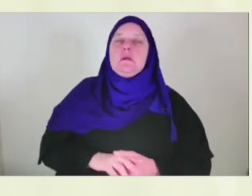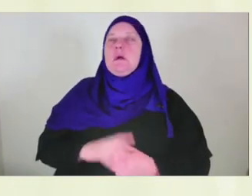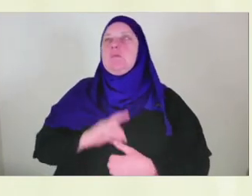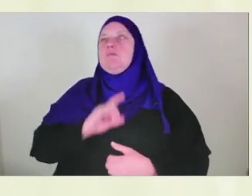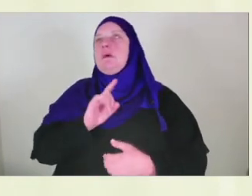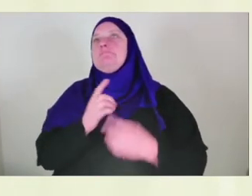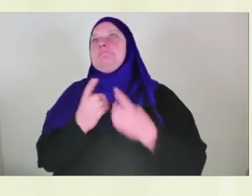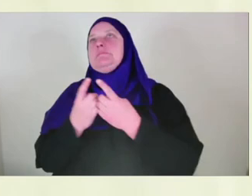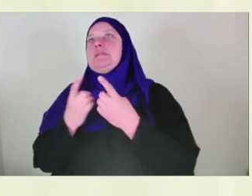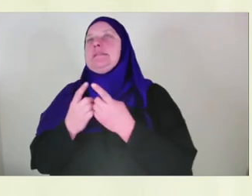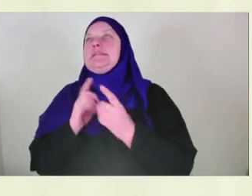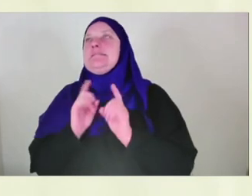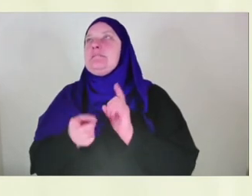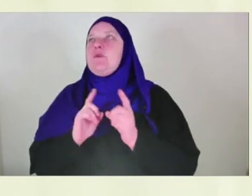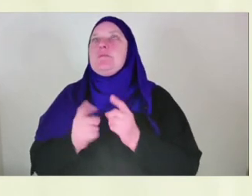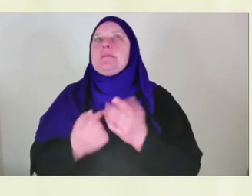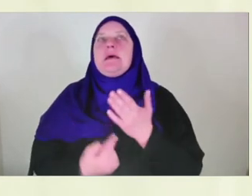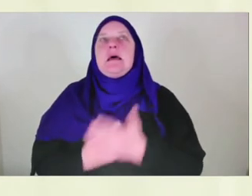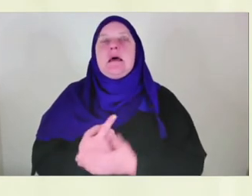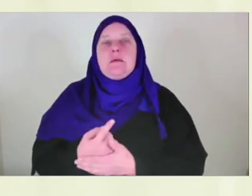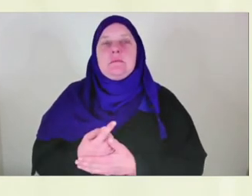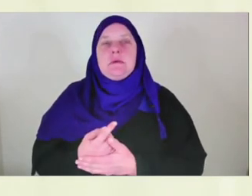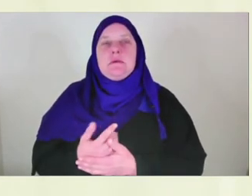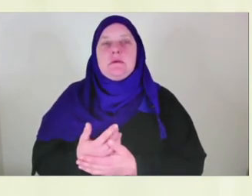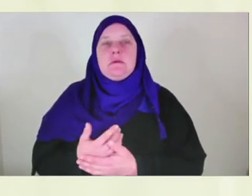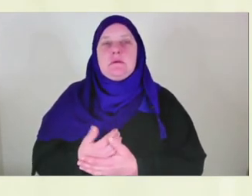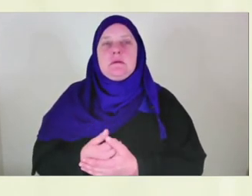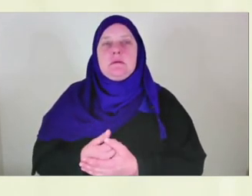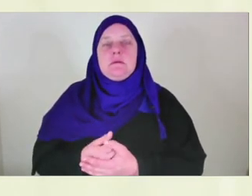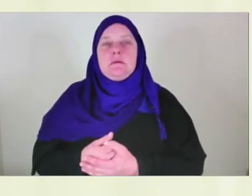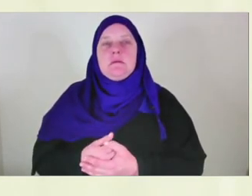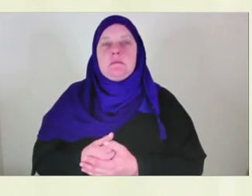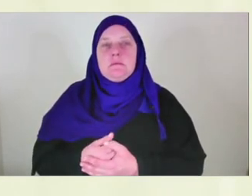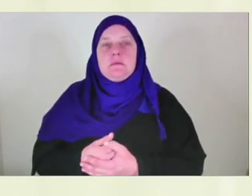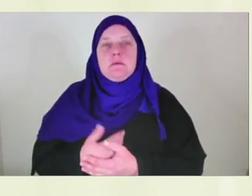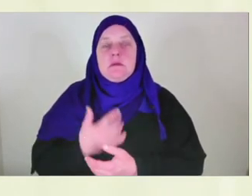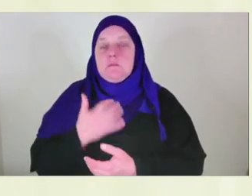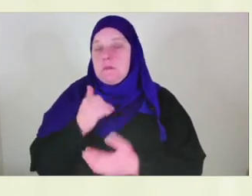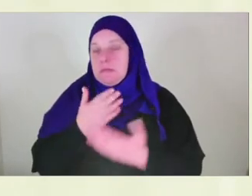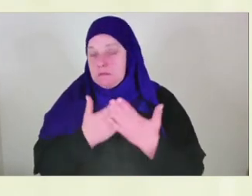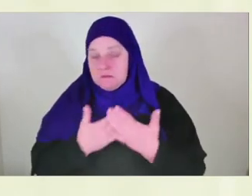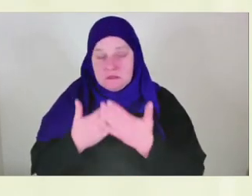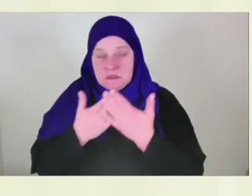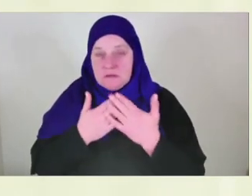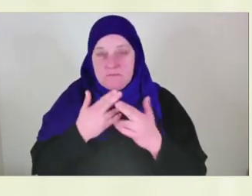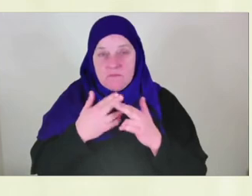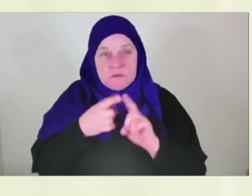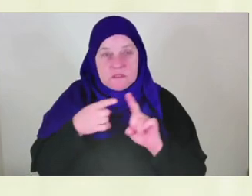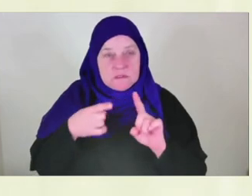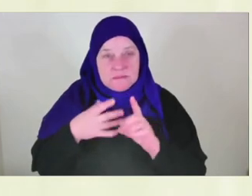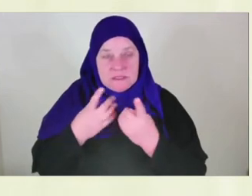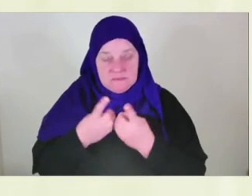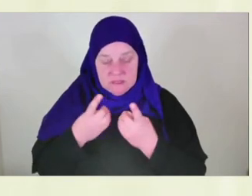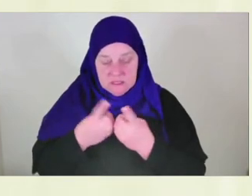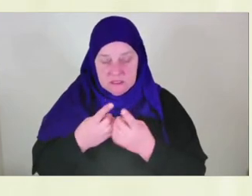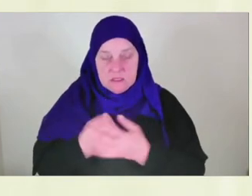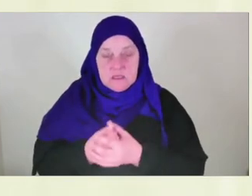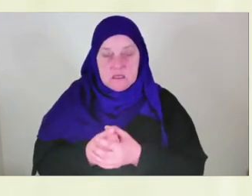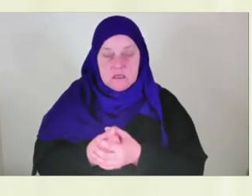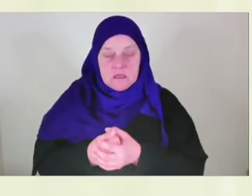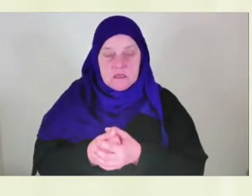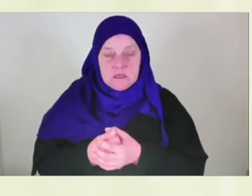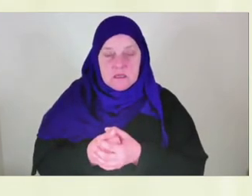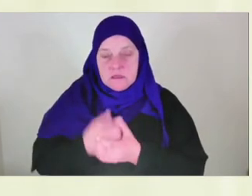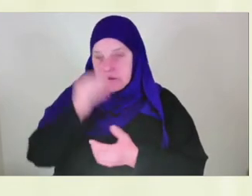are studying the Halakat for Sayyid Muhammad Baqir al-Sadr. They'll open the book, and the scholar teaching you will ask